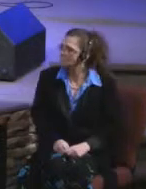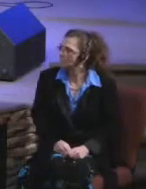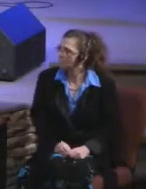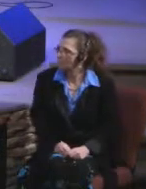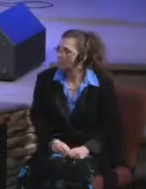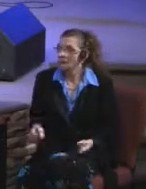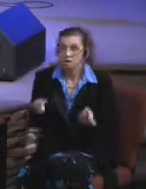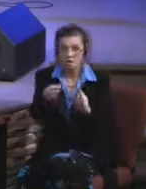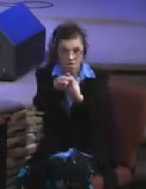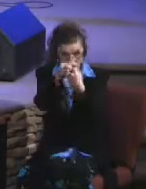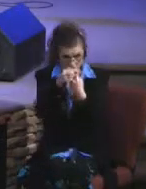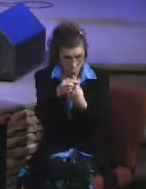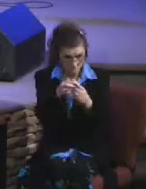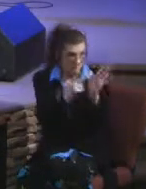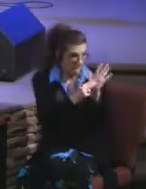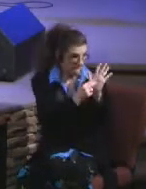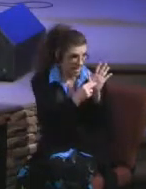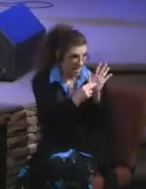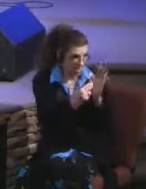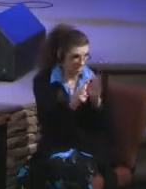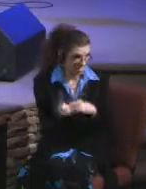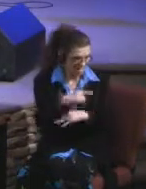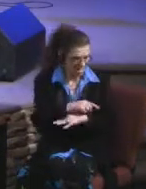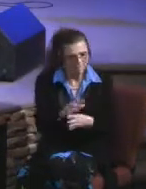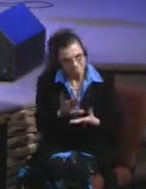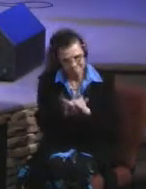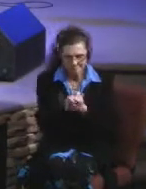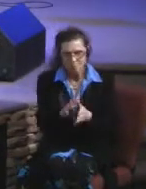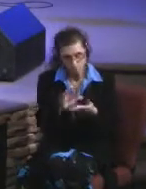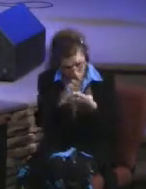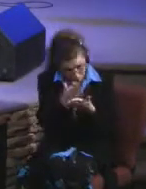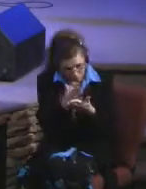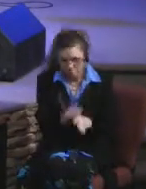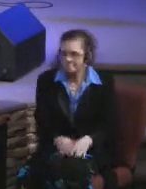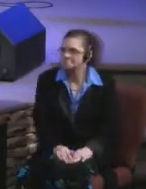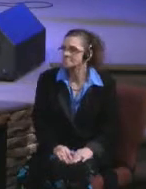Now, here's the point of my message today, and I'm trying to wrap up.